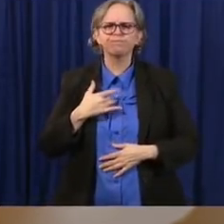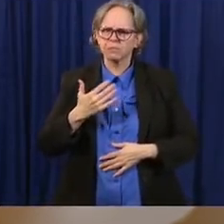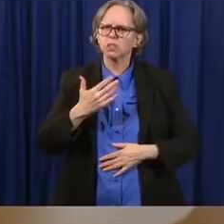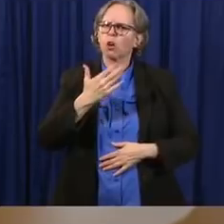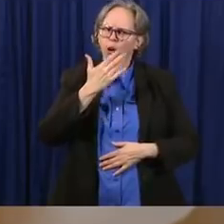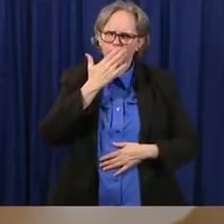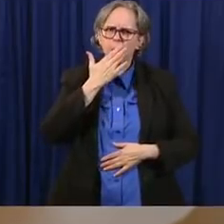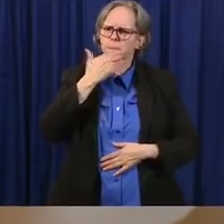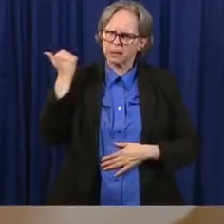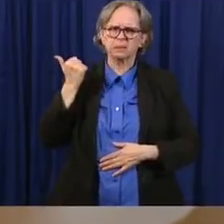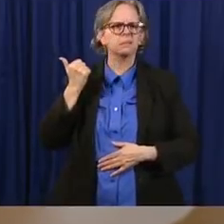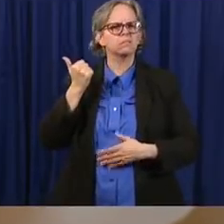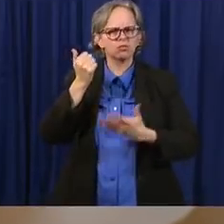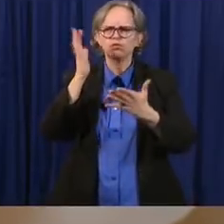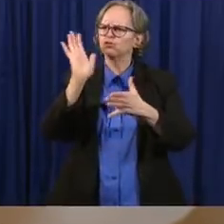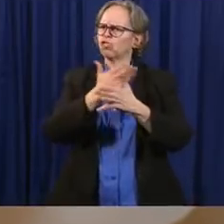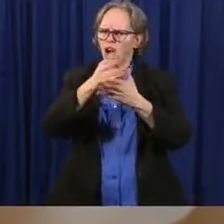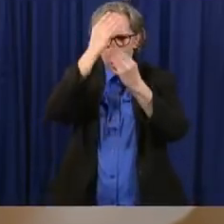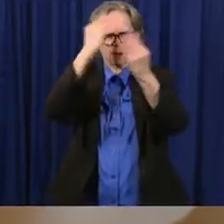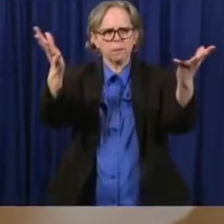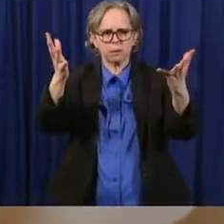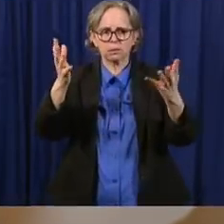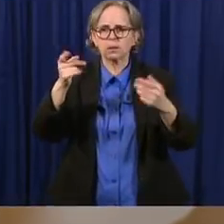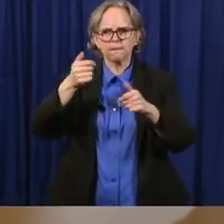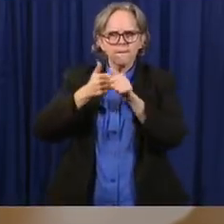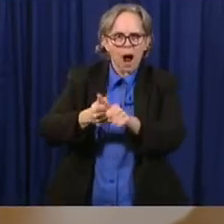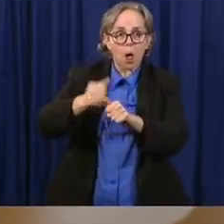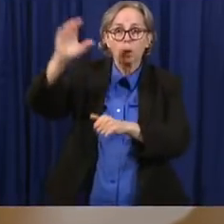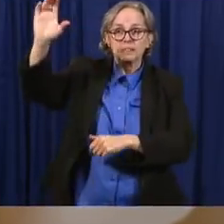We are going to follow what the CDC has said,